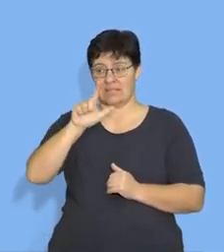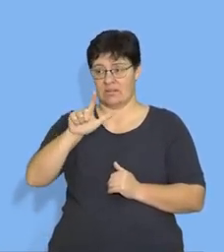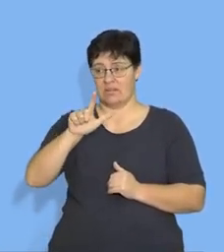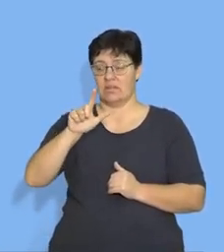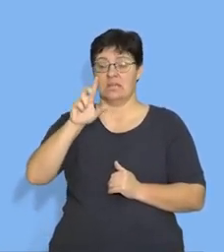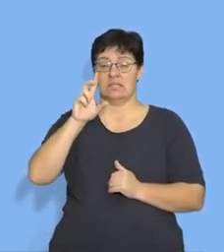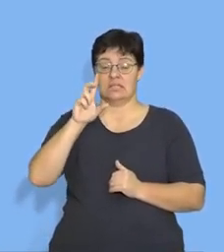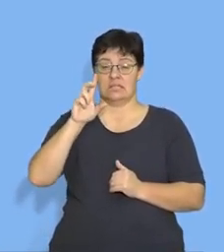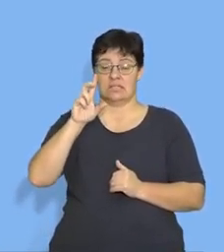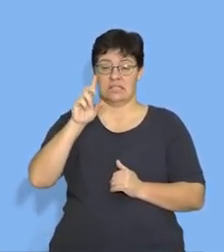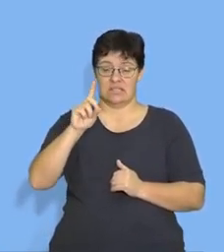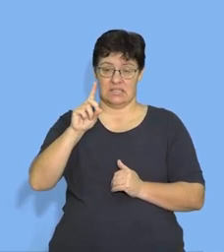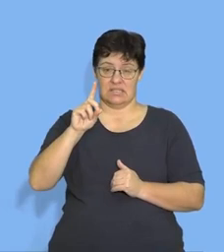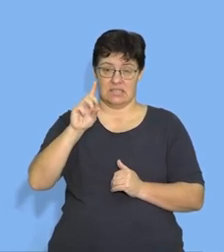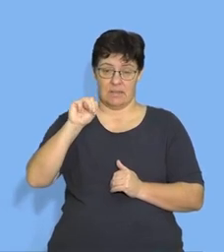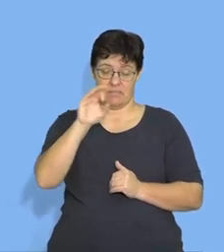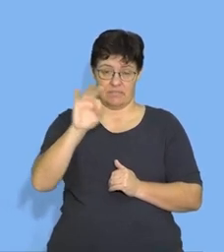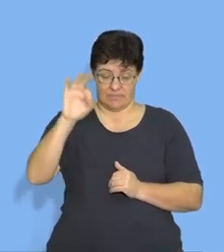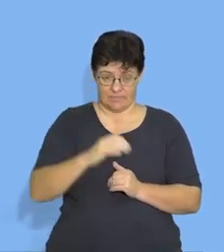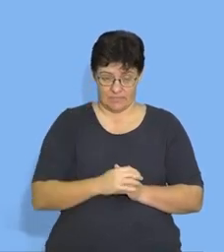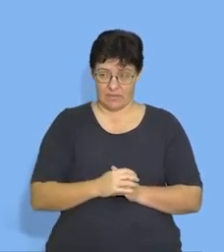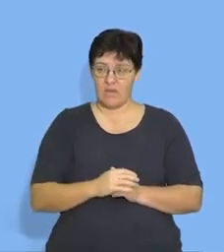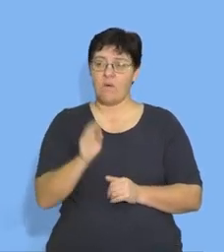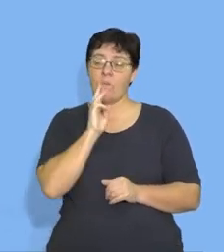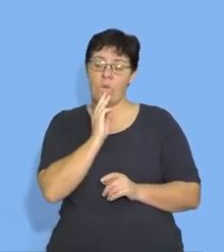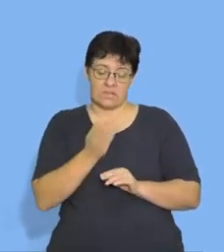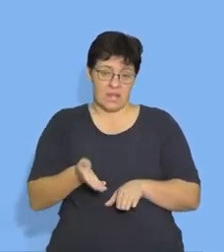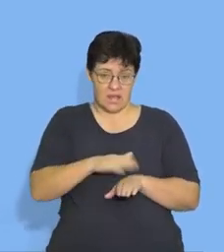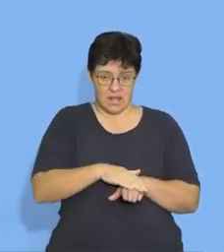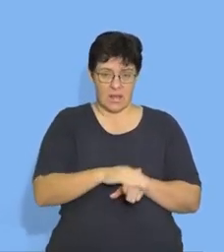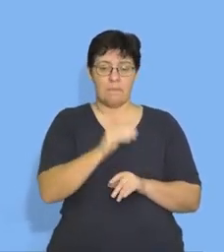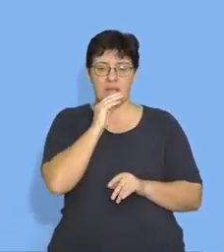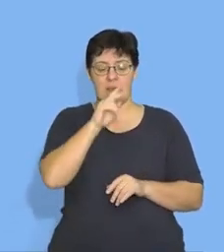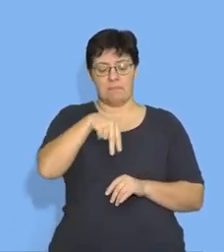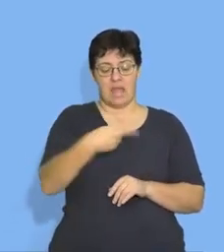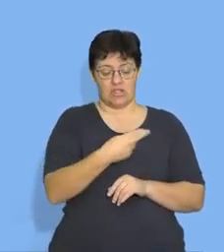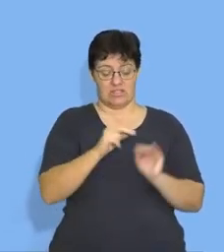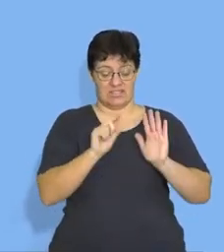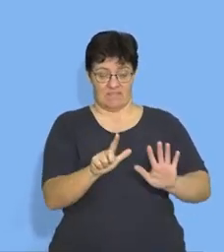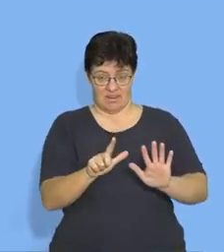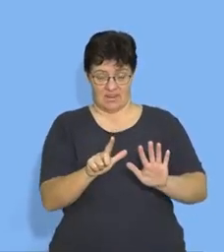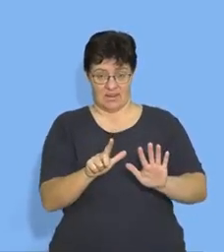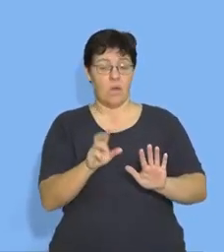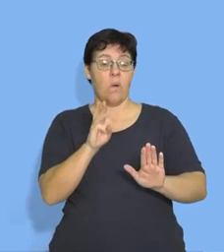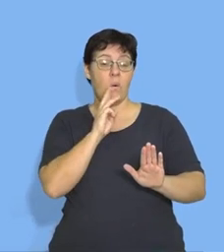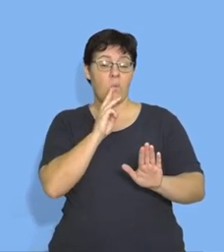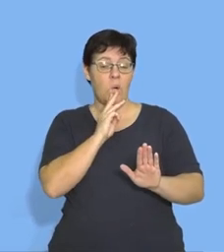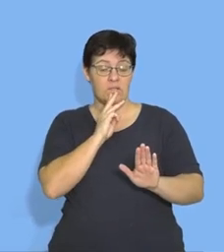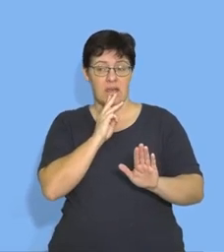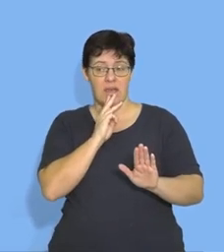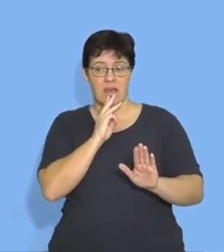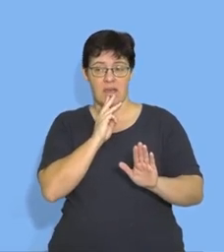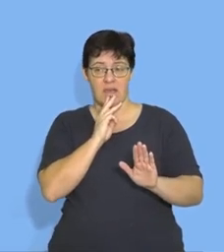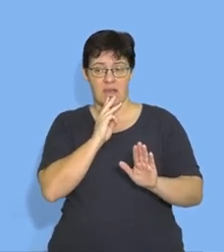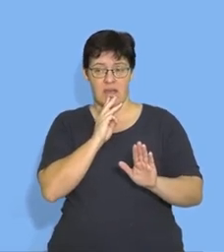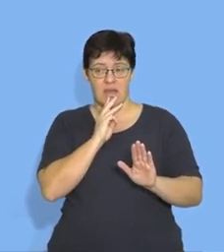you add more water, you realize that the pH value is 7. So the volume of water has no bearing